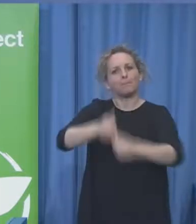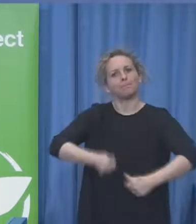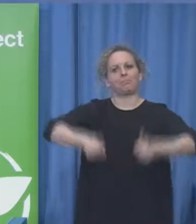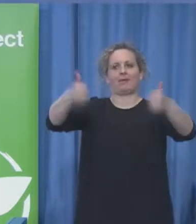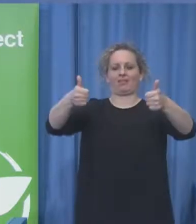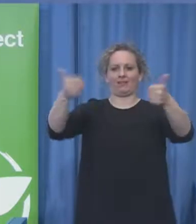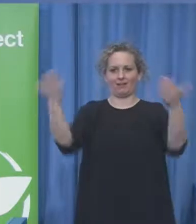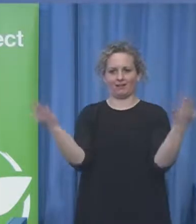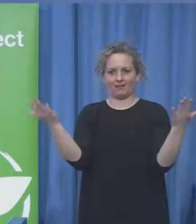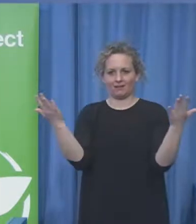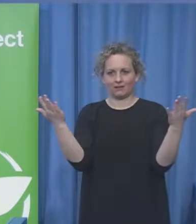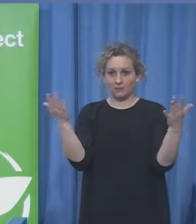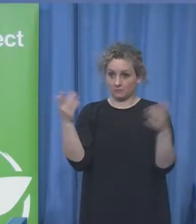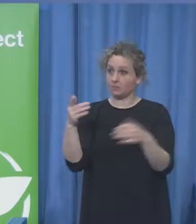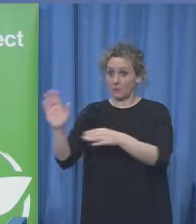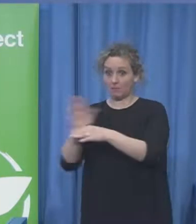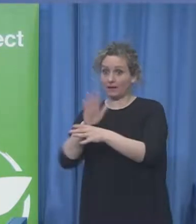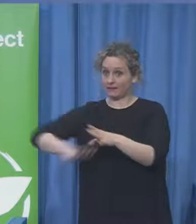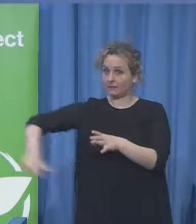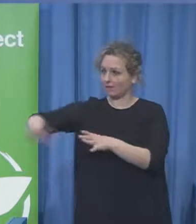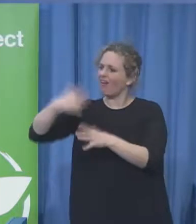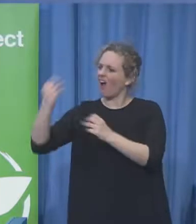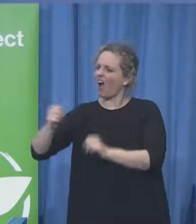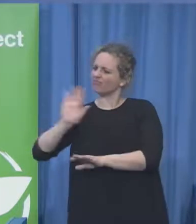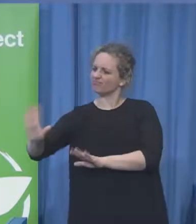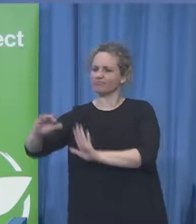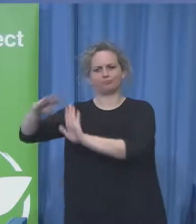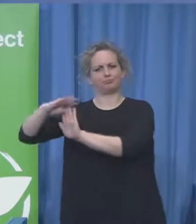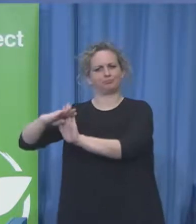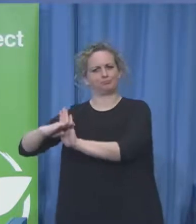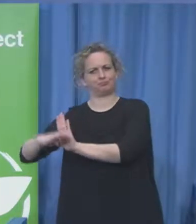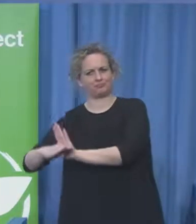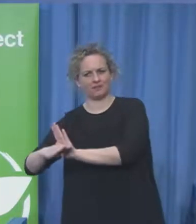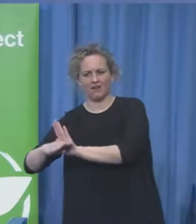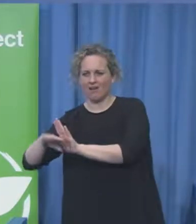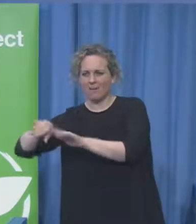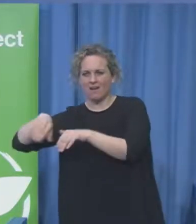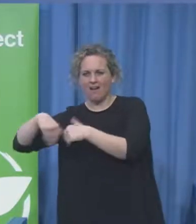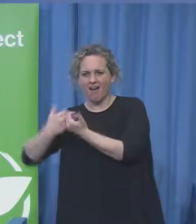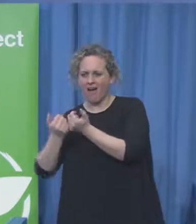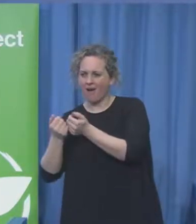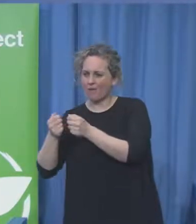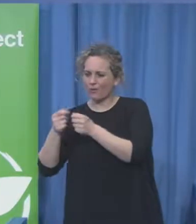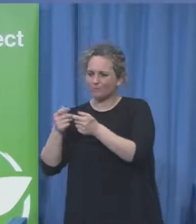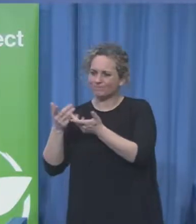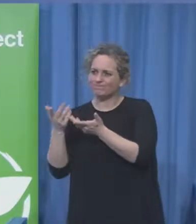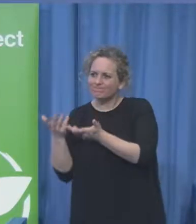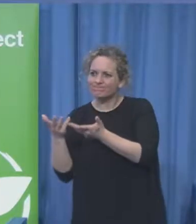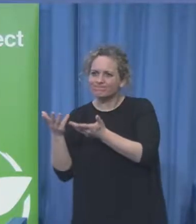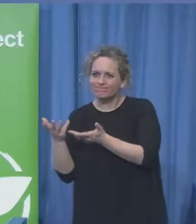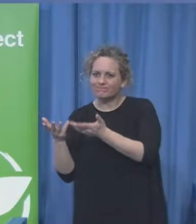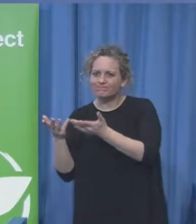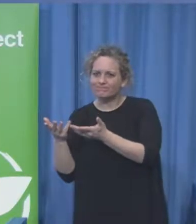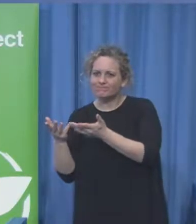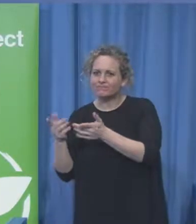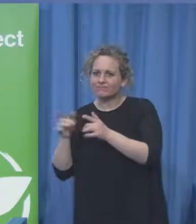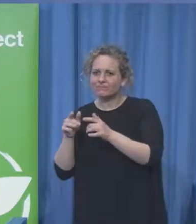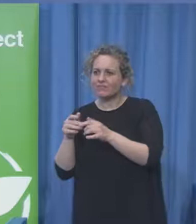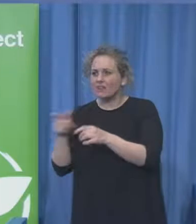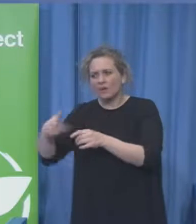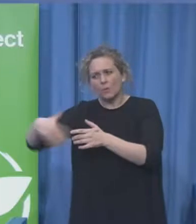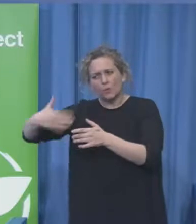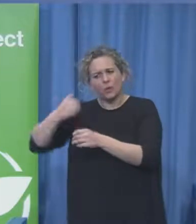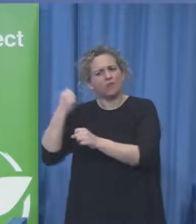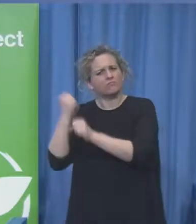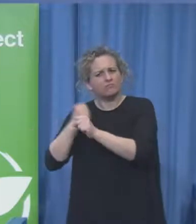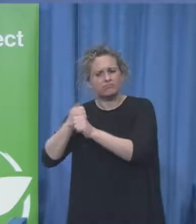course, I felt and I heard it's not enough. We need to see the interplay of these 2 forces,